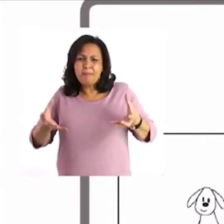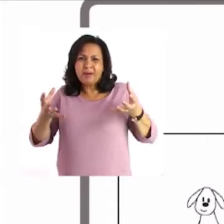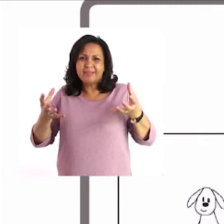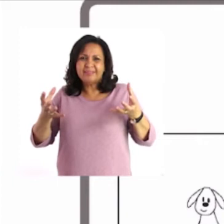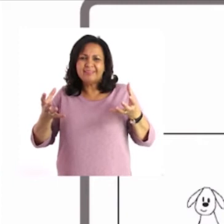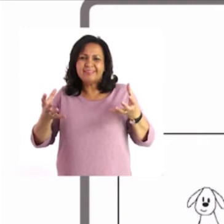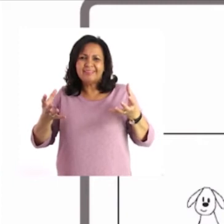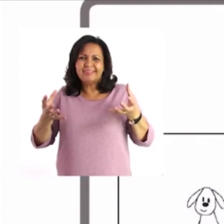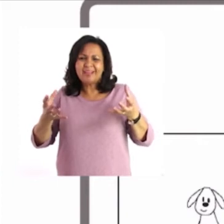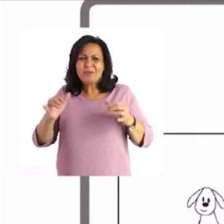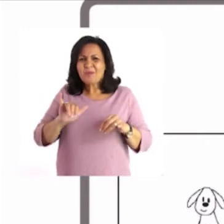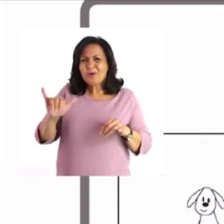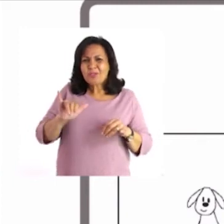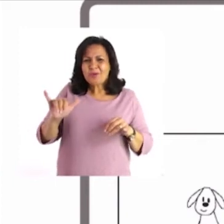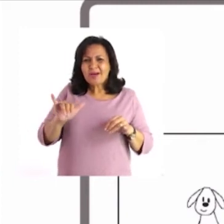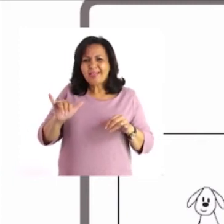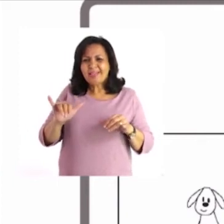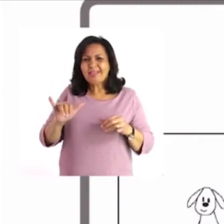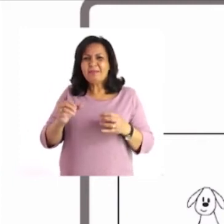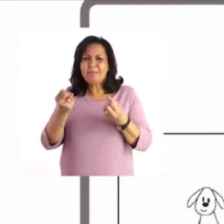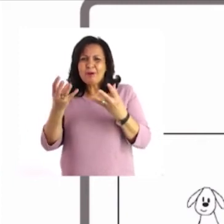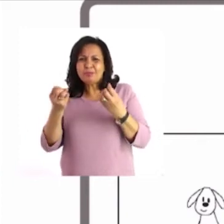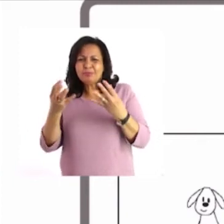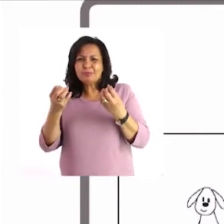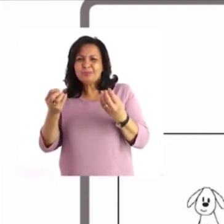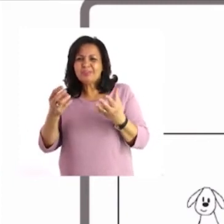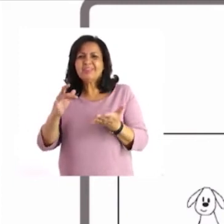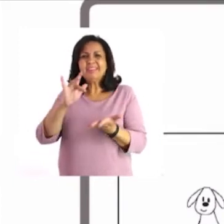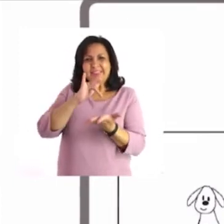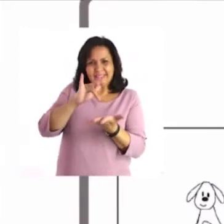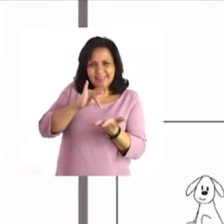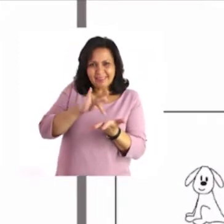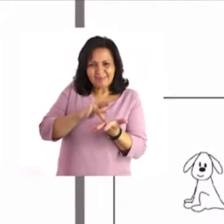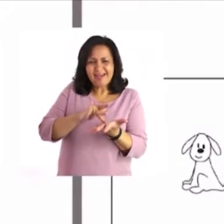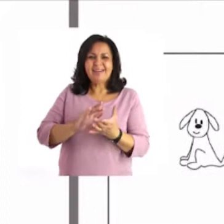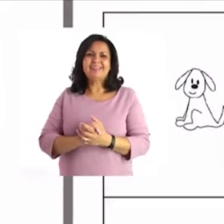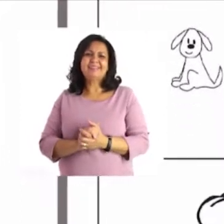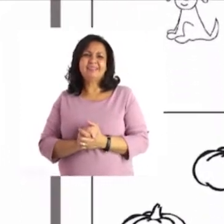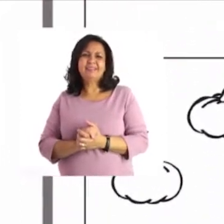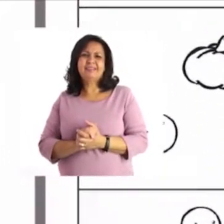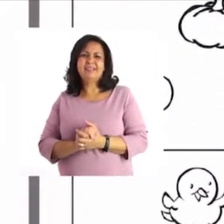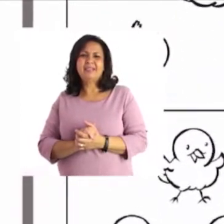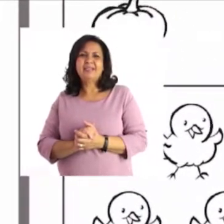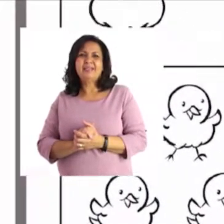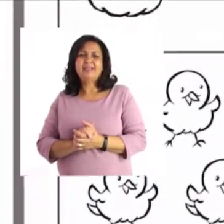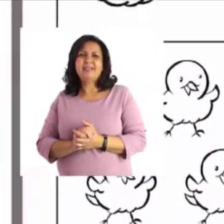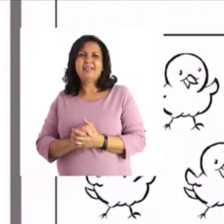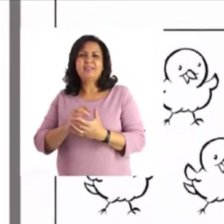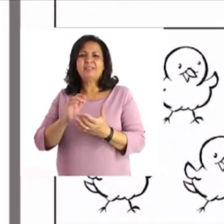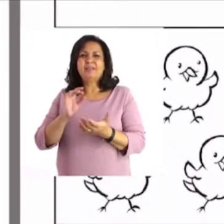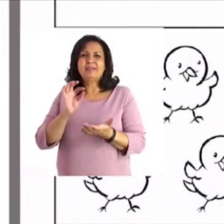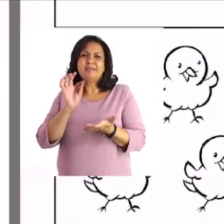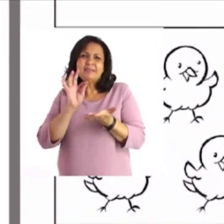Well, I think the middle line would have the most pumpkins. And now let's move up.